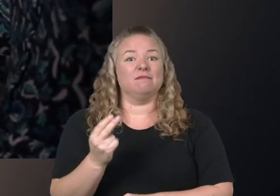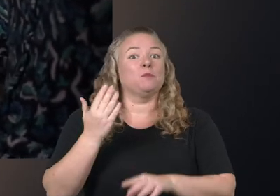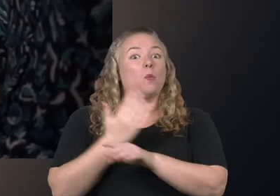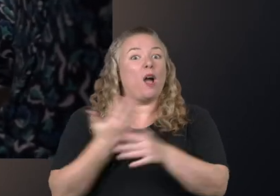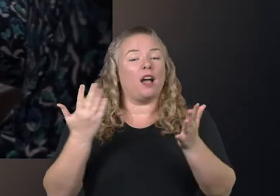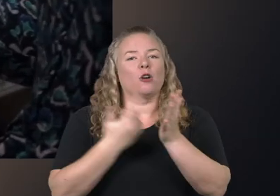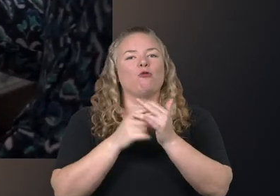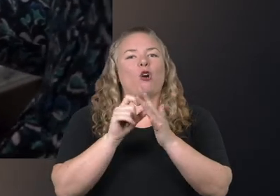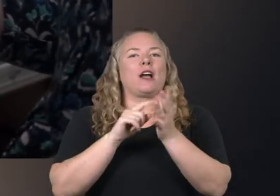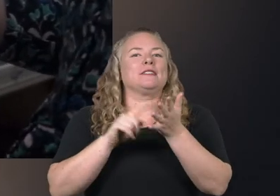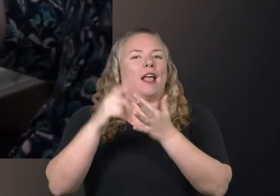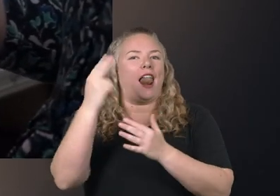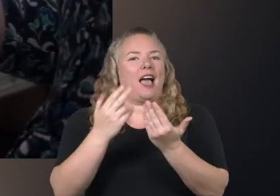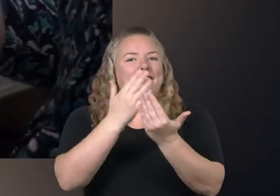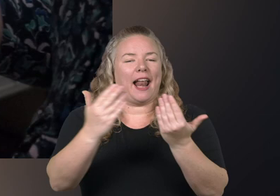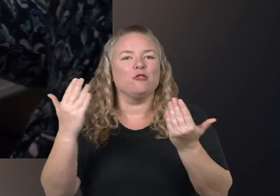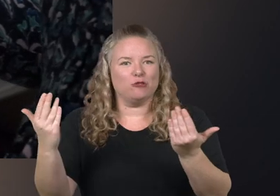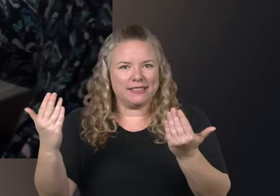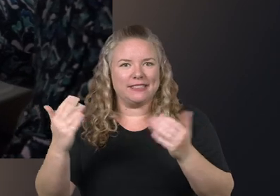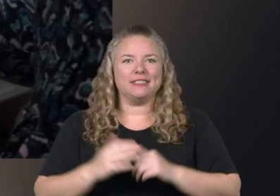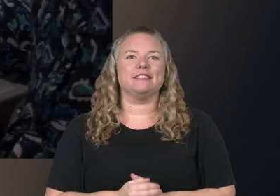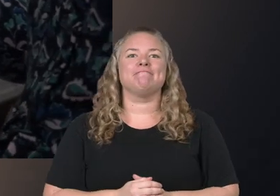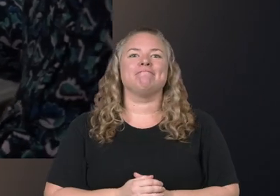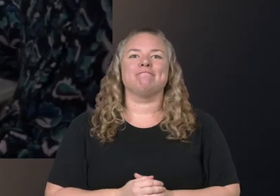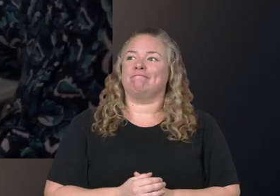an amazing black woman artist who worked